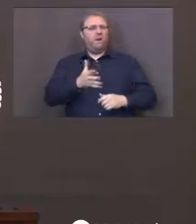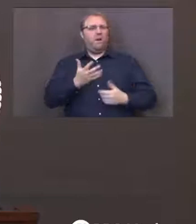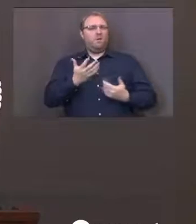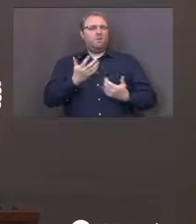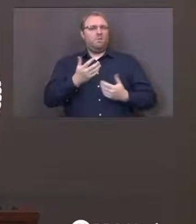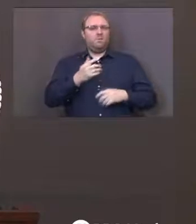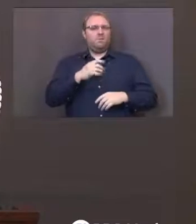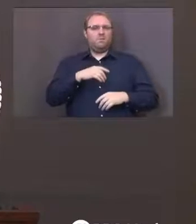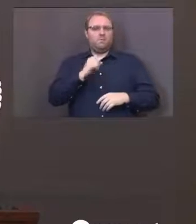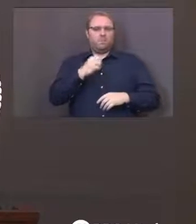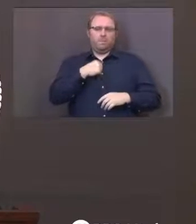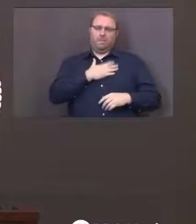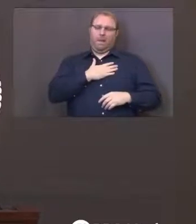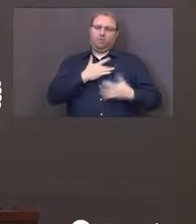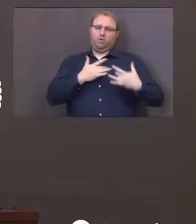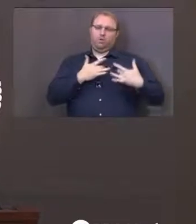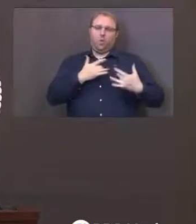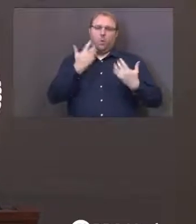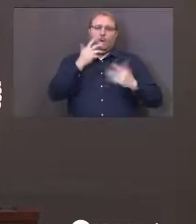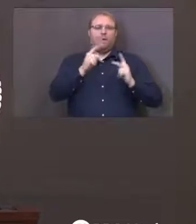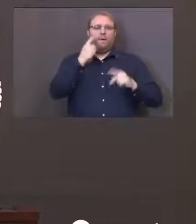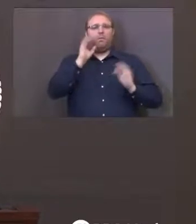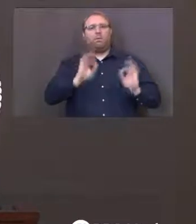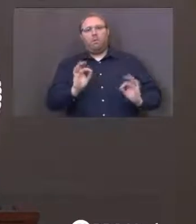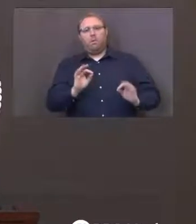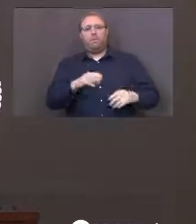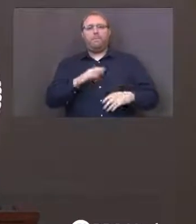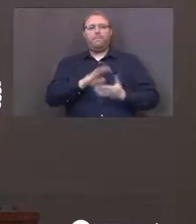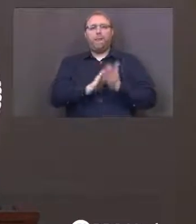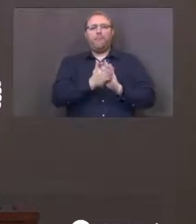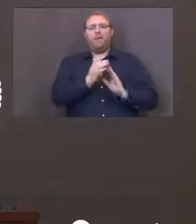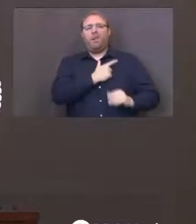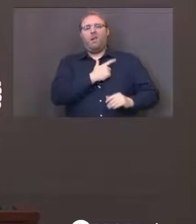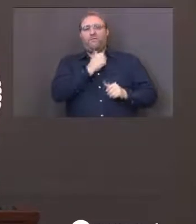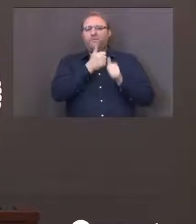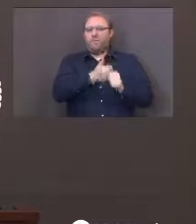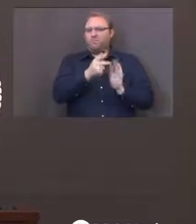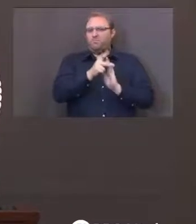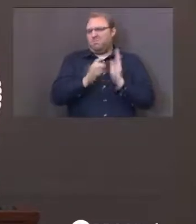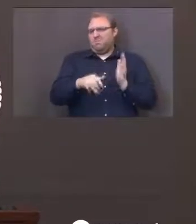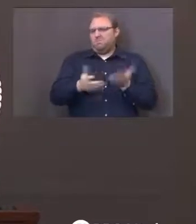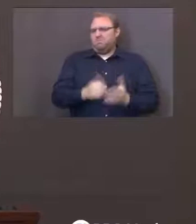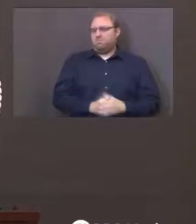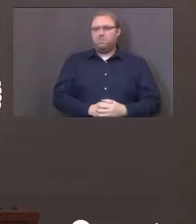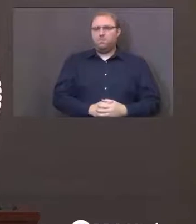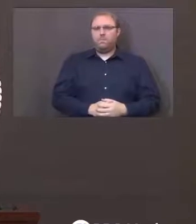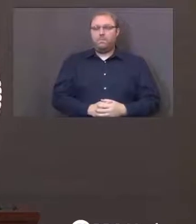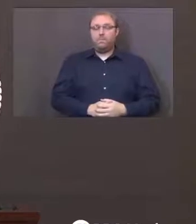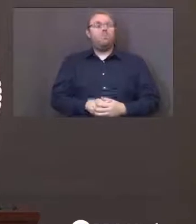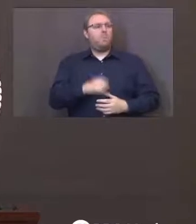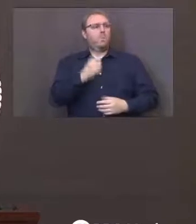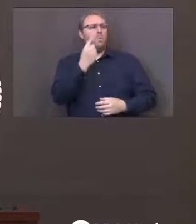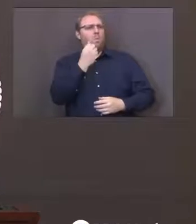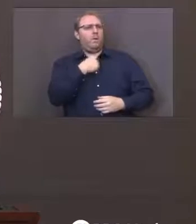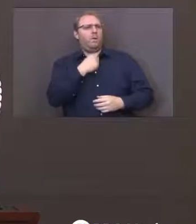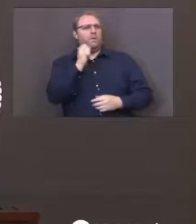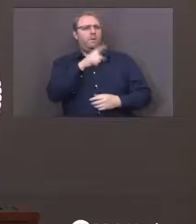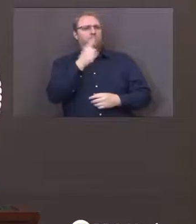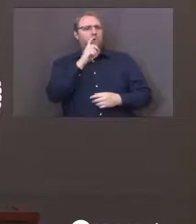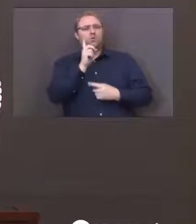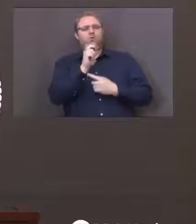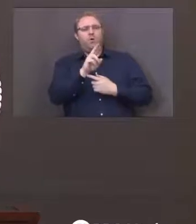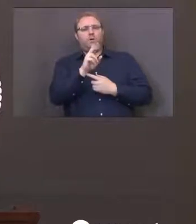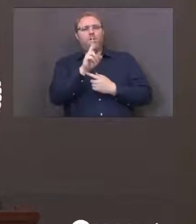is people just going to become lackadaisical about following protocols. Awesome. And I have one question for Dr.